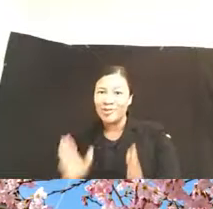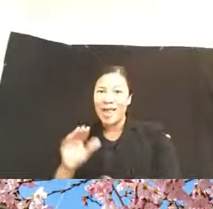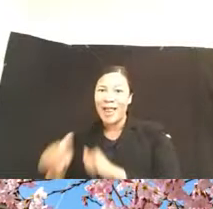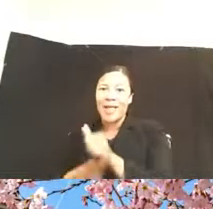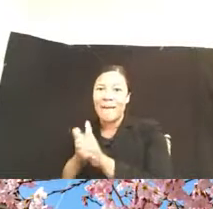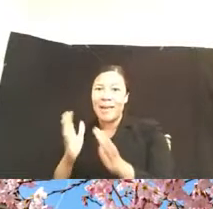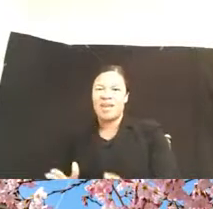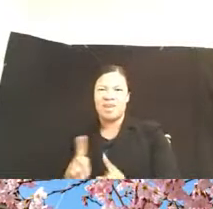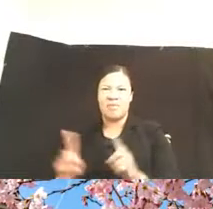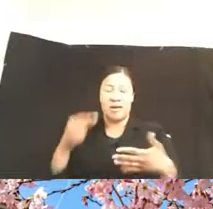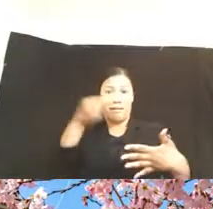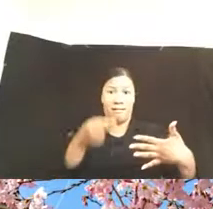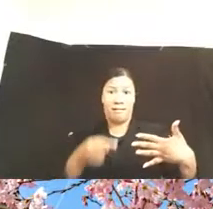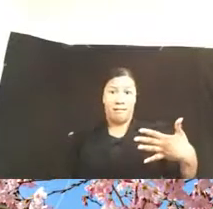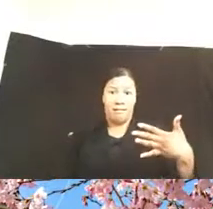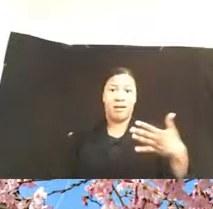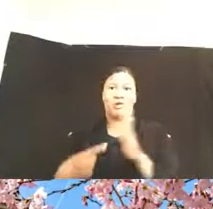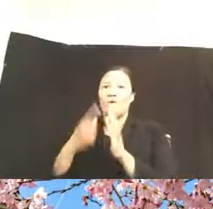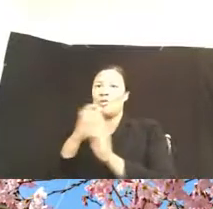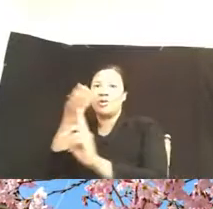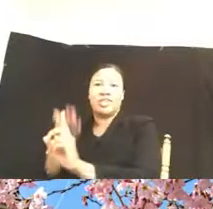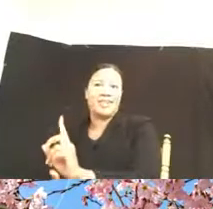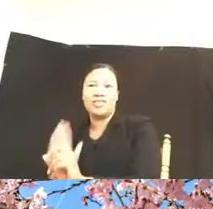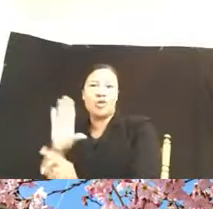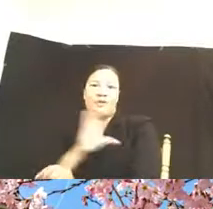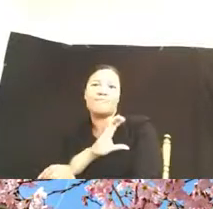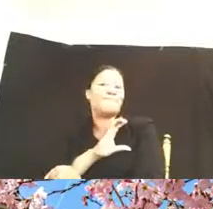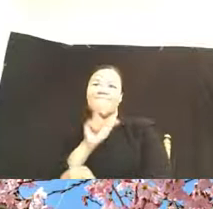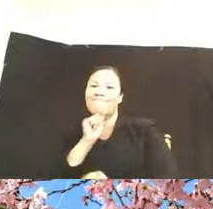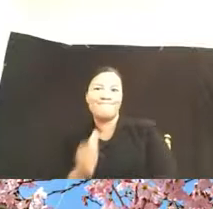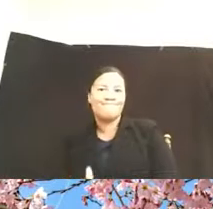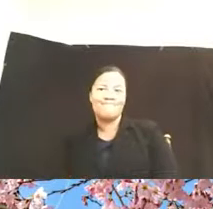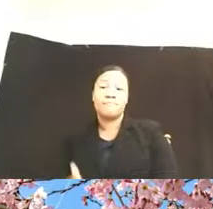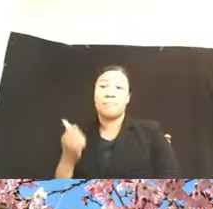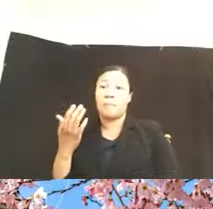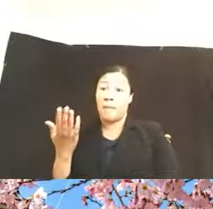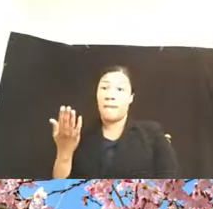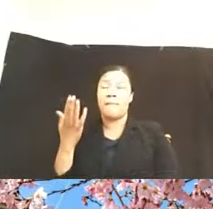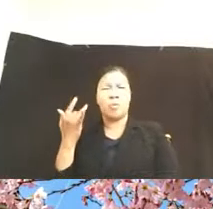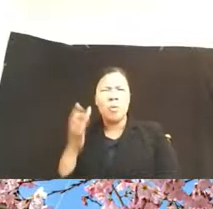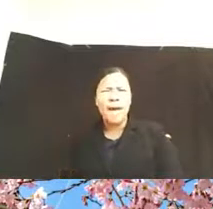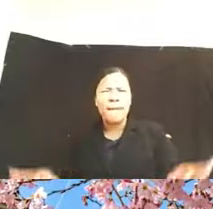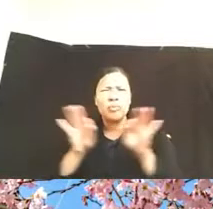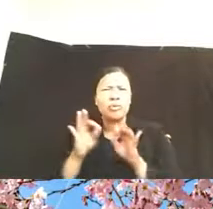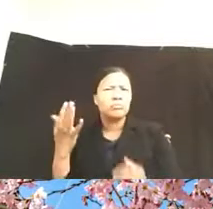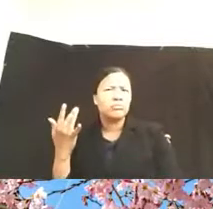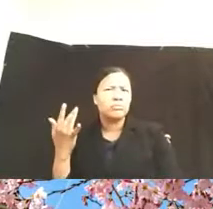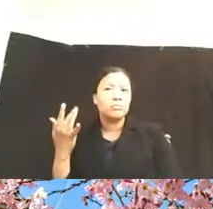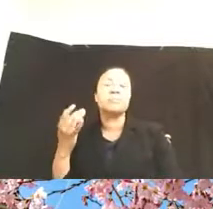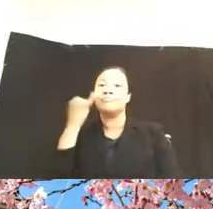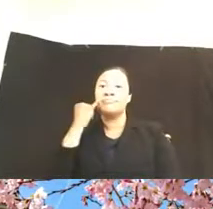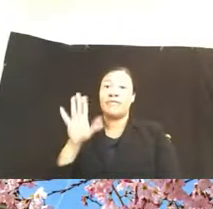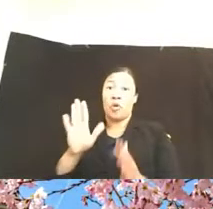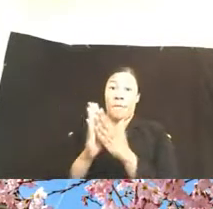don't really capture who she is and her character. Why is this even important? When you read her book, you